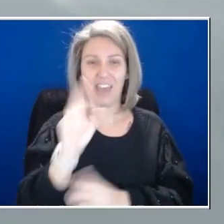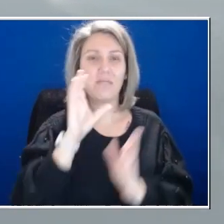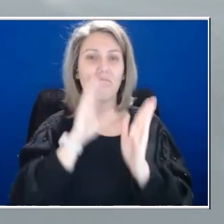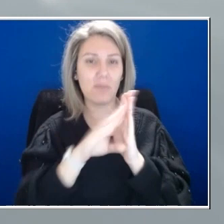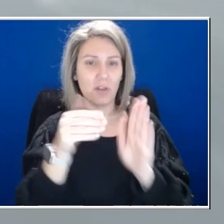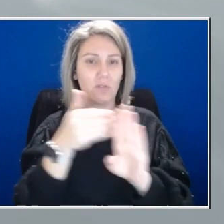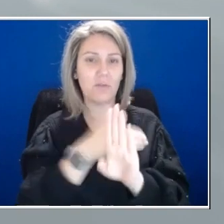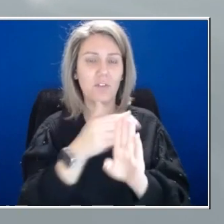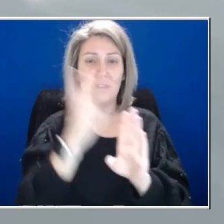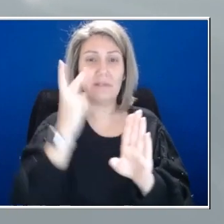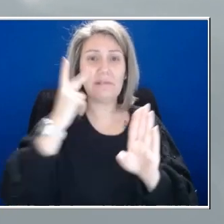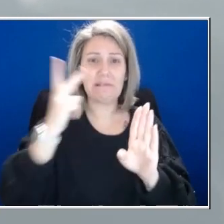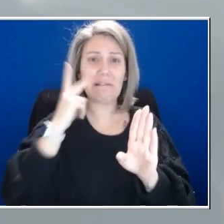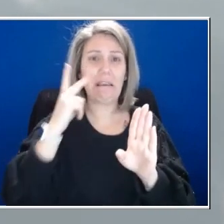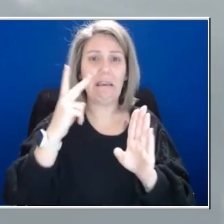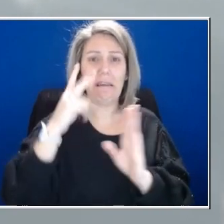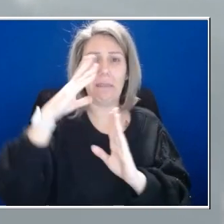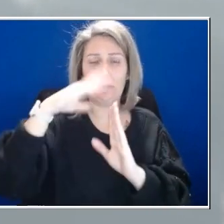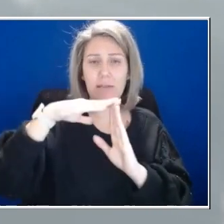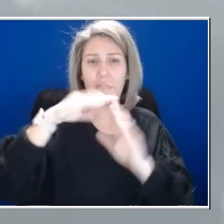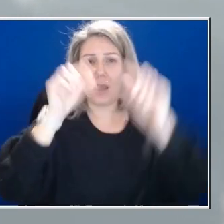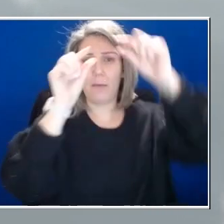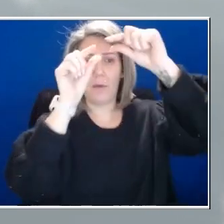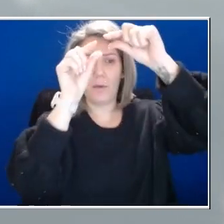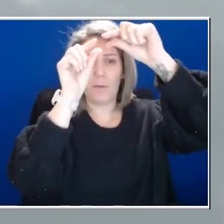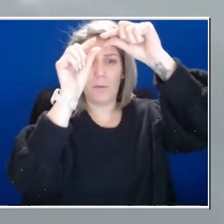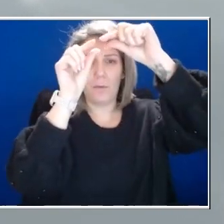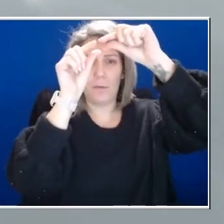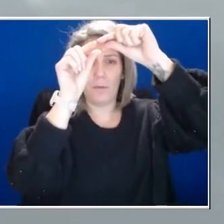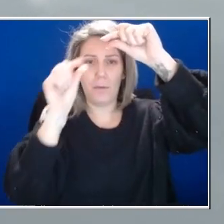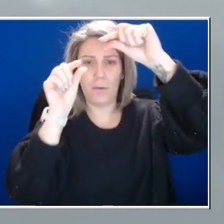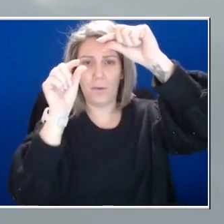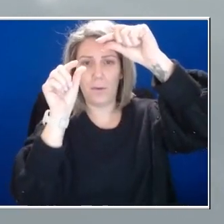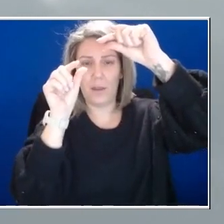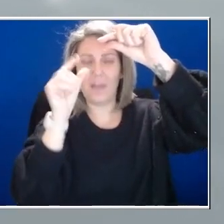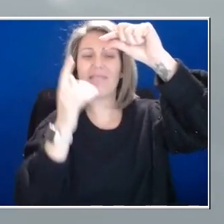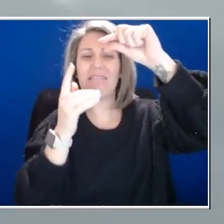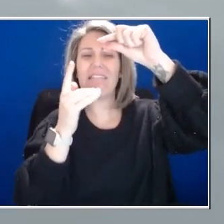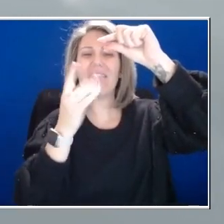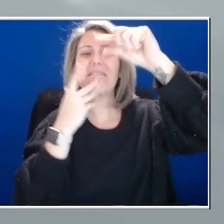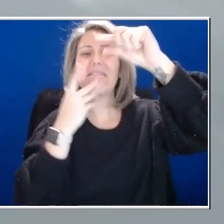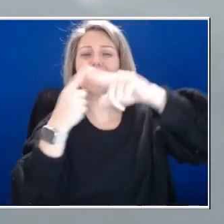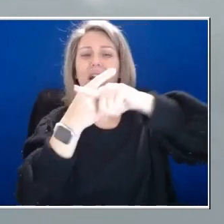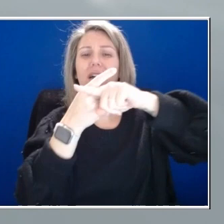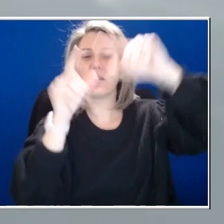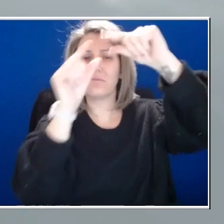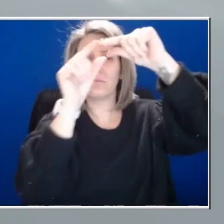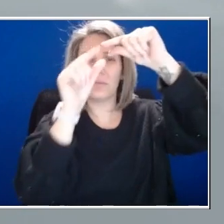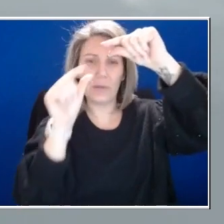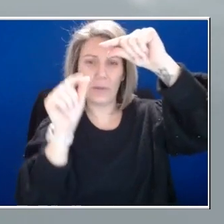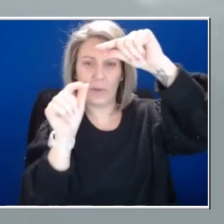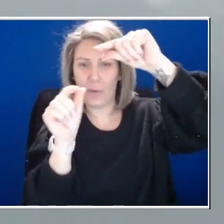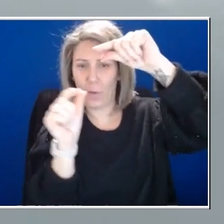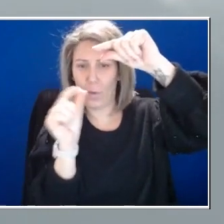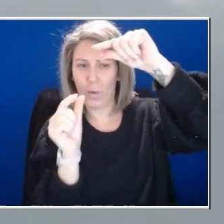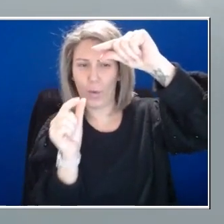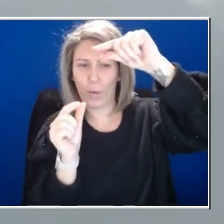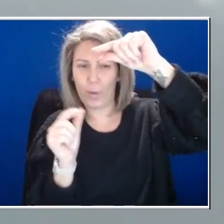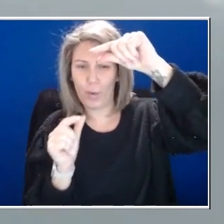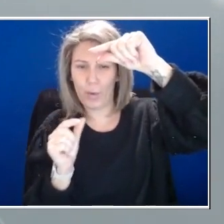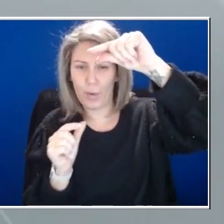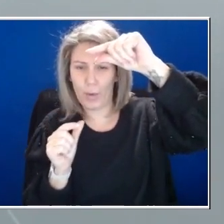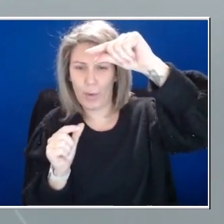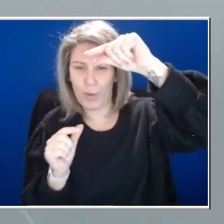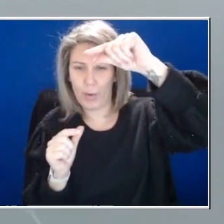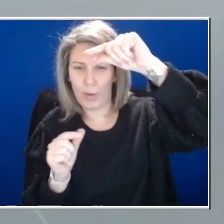it, you can make out there's a little bit of contrast there on top of the coils. So that's Dr. Alley saying, okay, I've coiled this thing